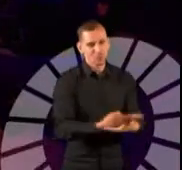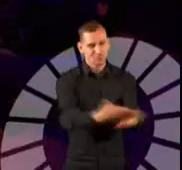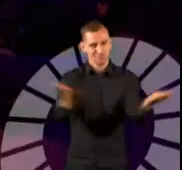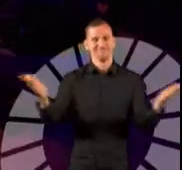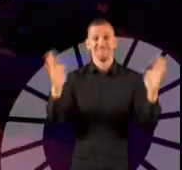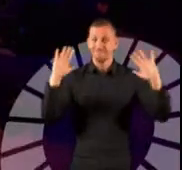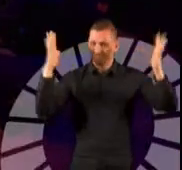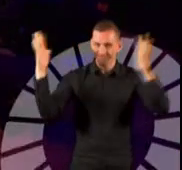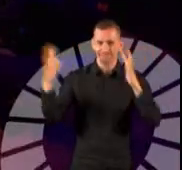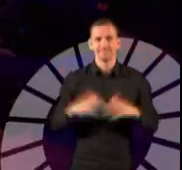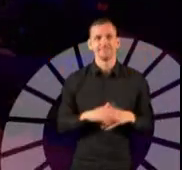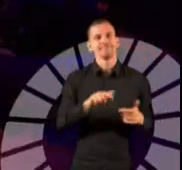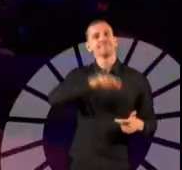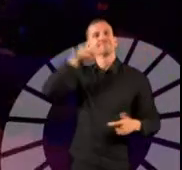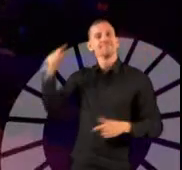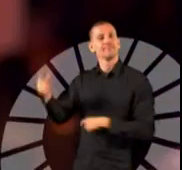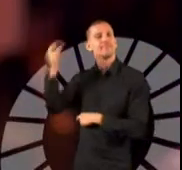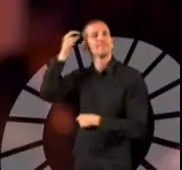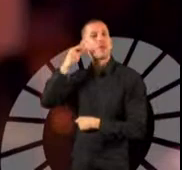Thank you.